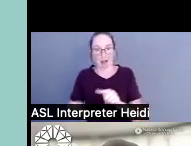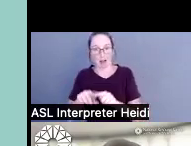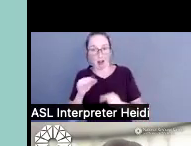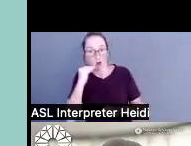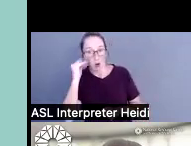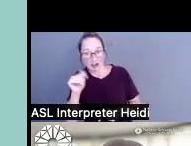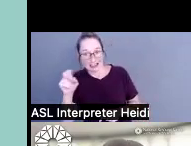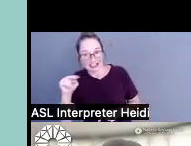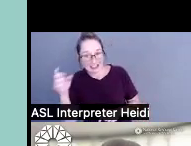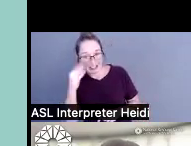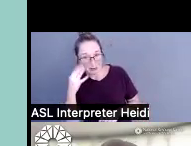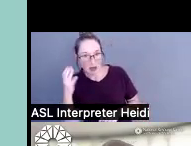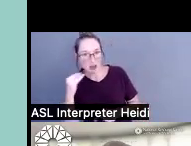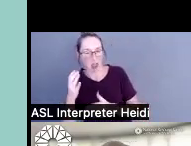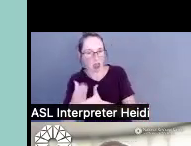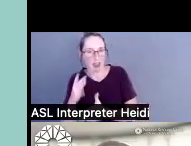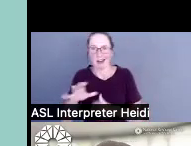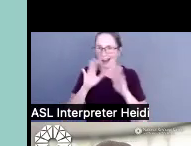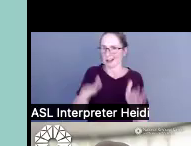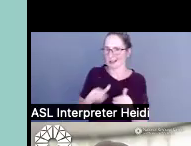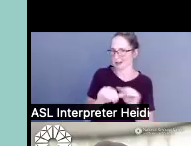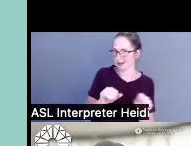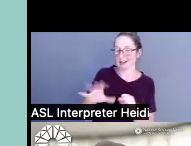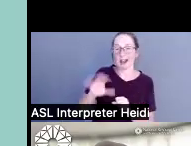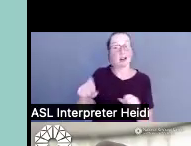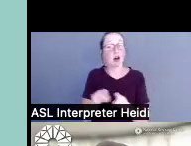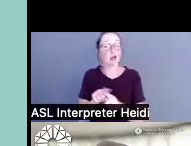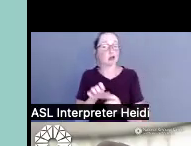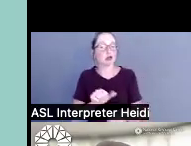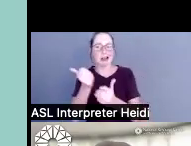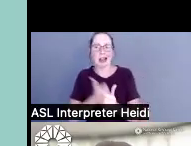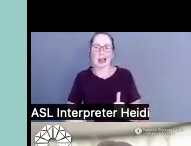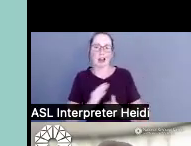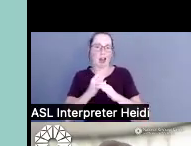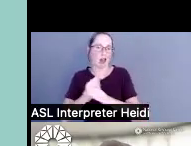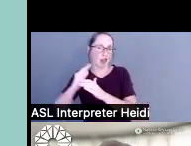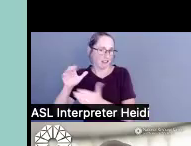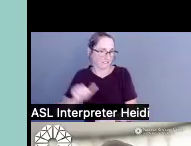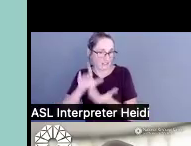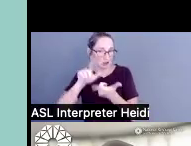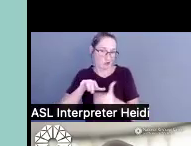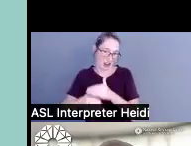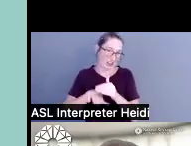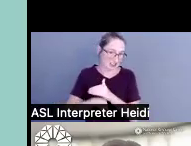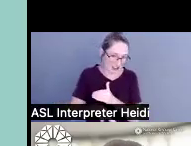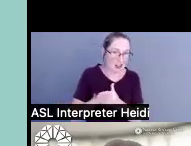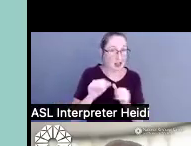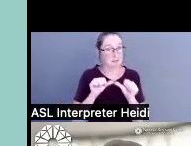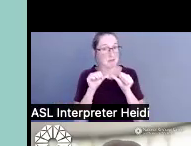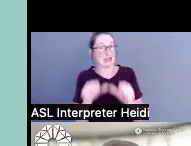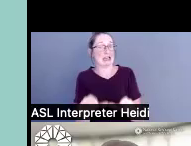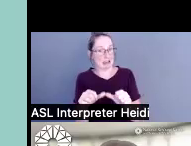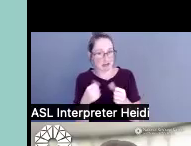be experiencing and housing instability, and also address any obstacles that they're facing to accessing and